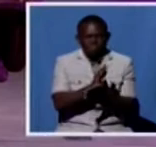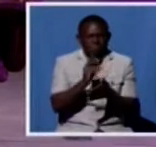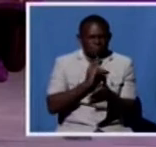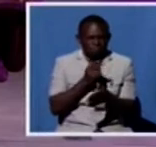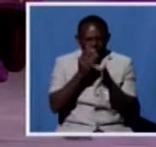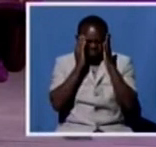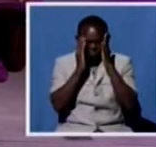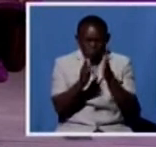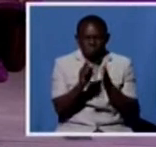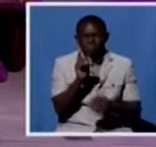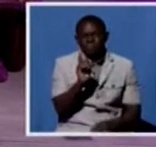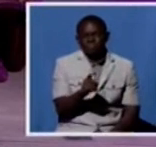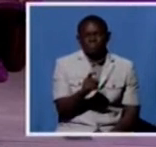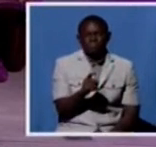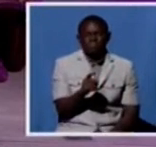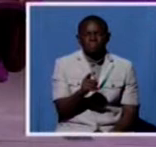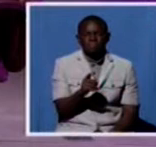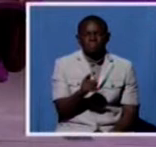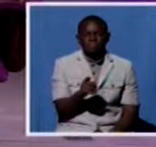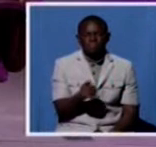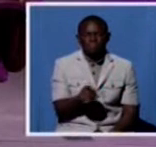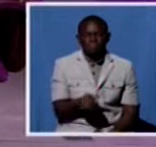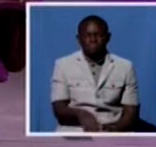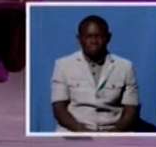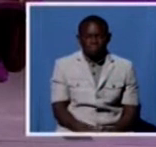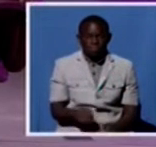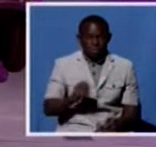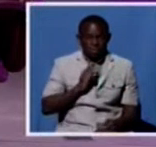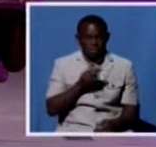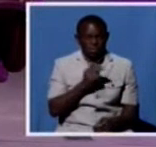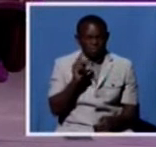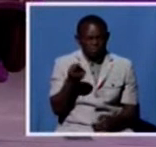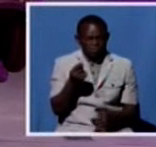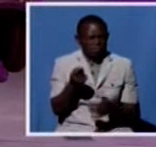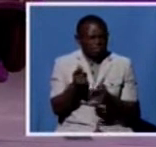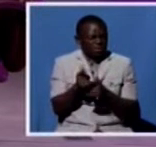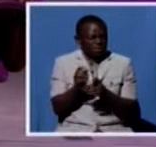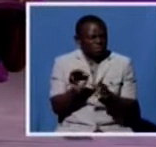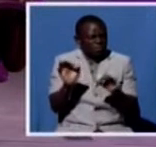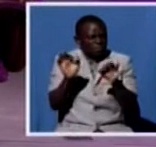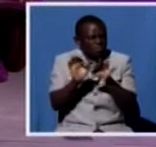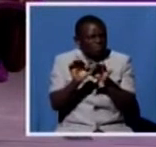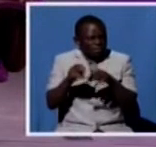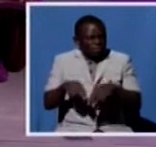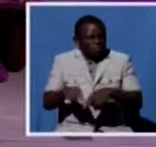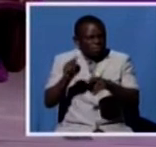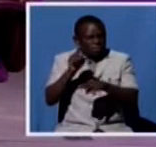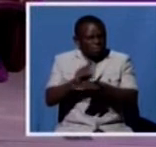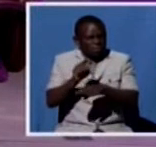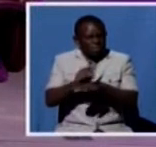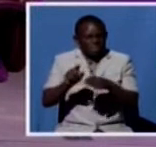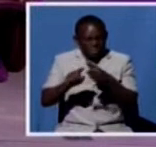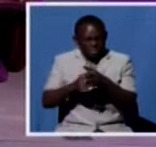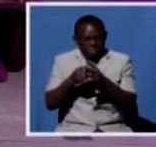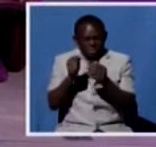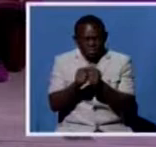new major projects so that we complete the current projects. So that those are some of the strategies that